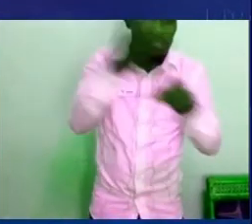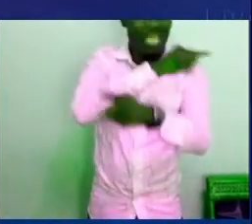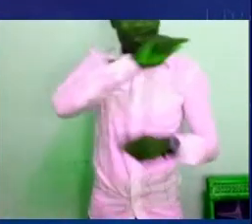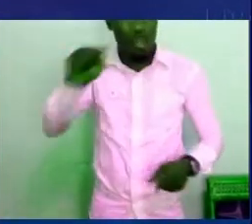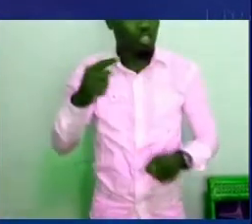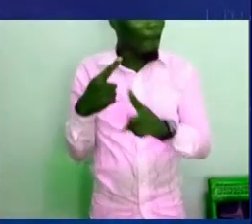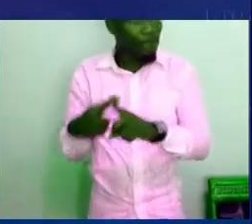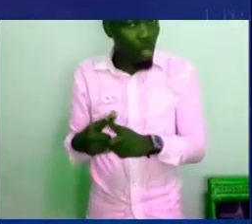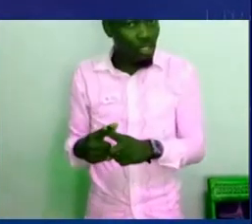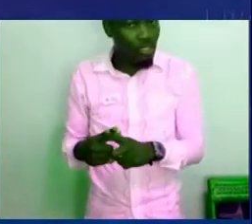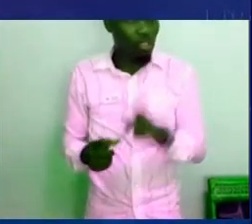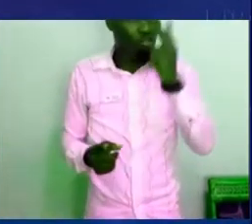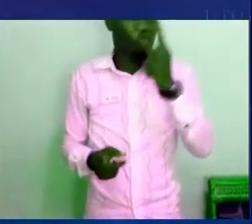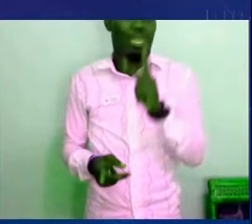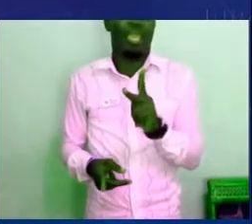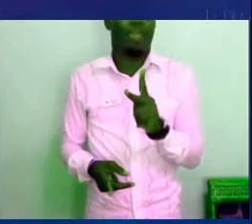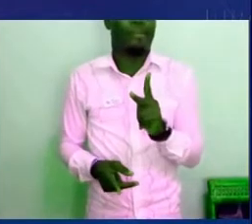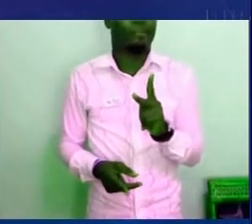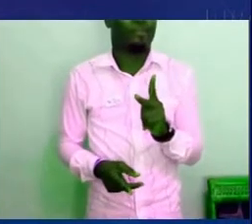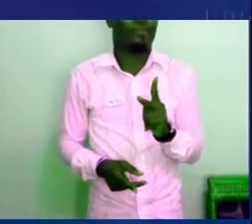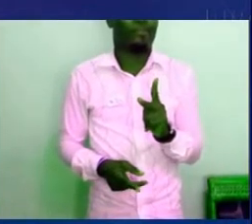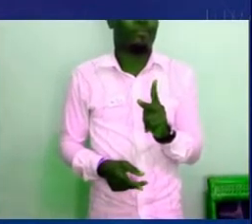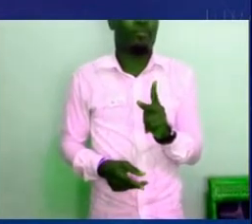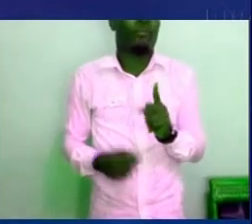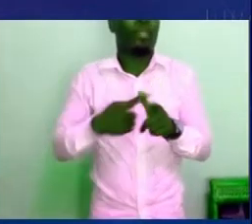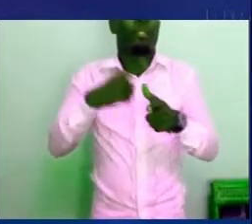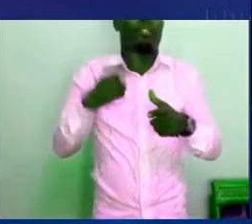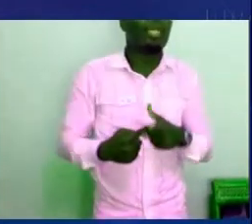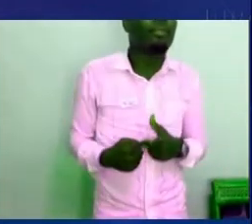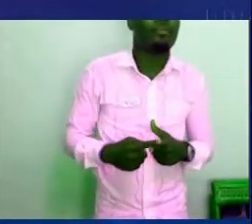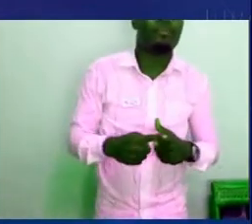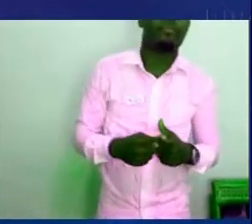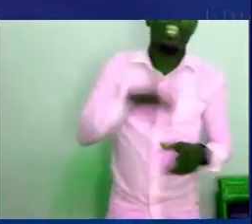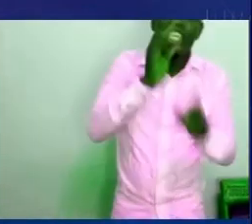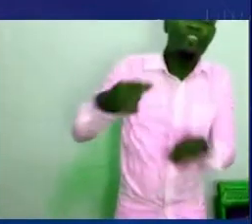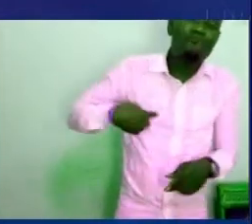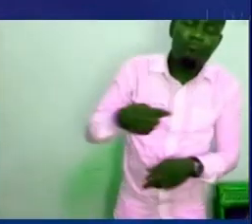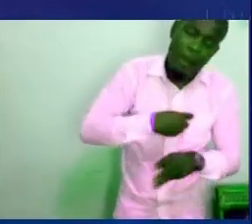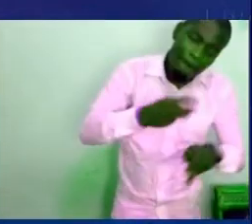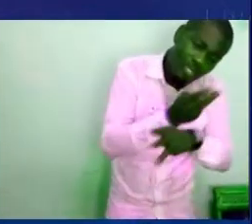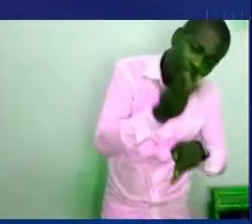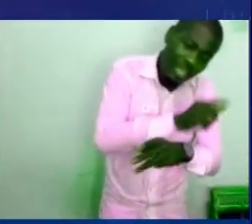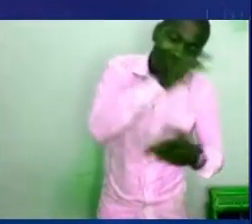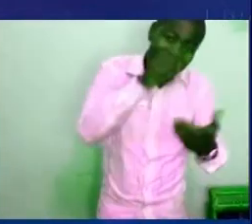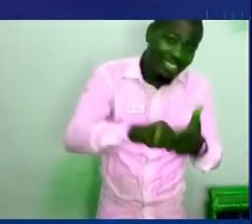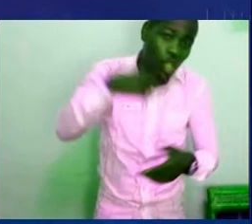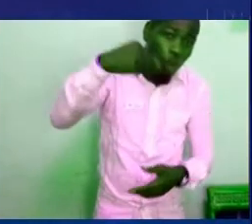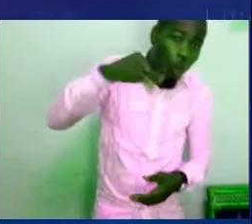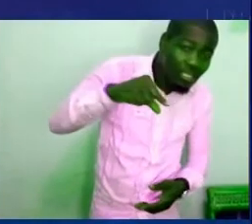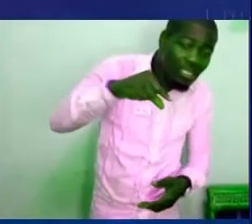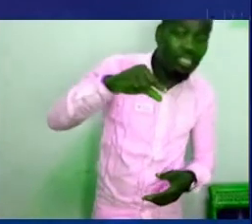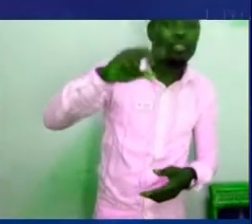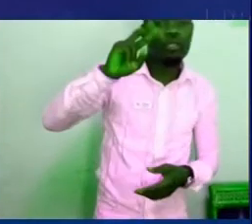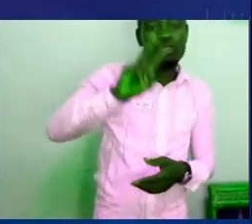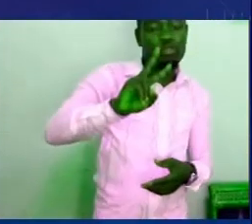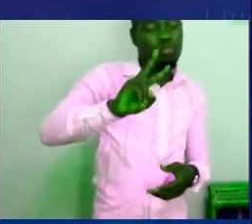then plus minus times minus plus 2k. And then